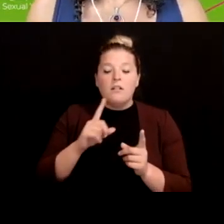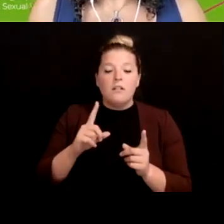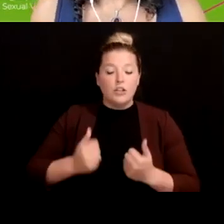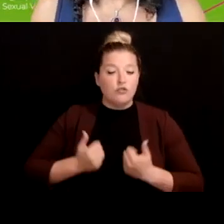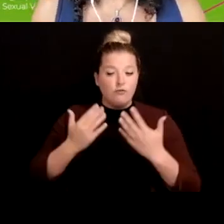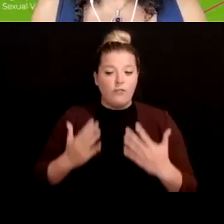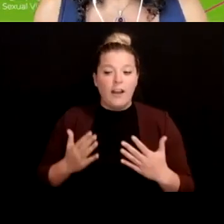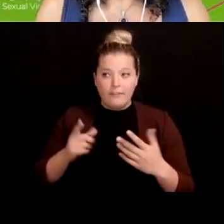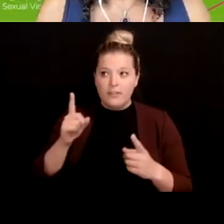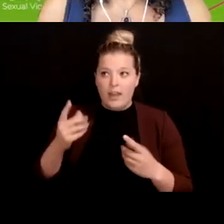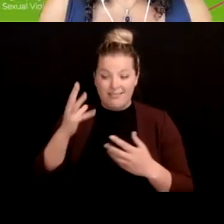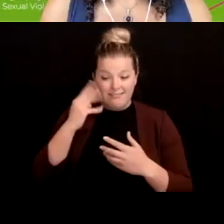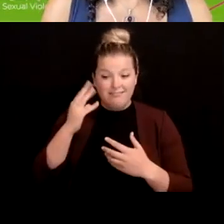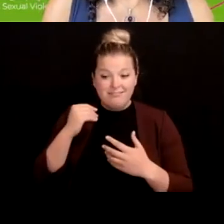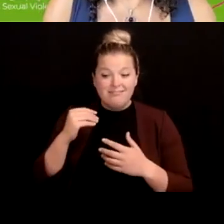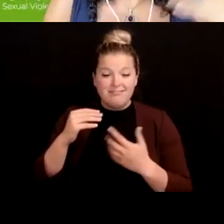and that is an intentional and